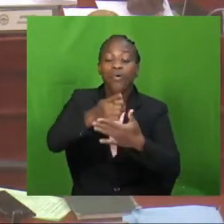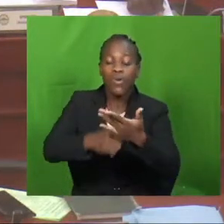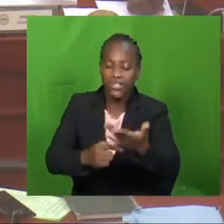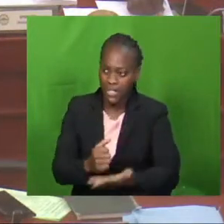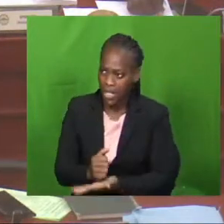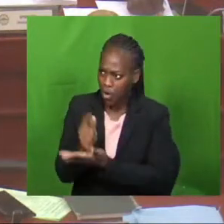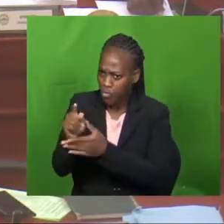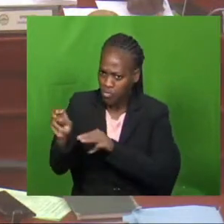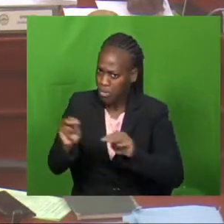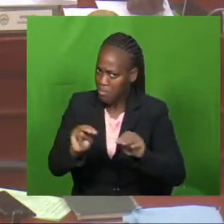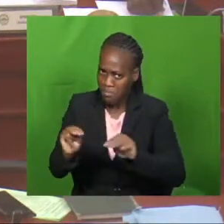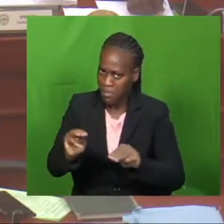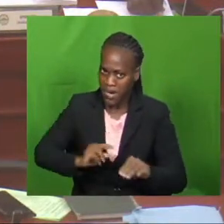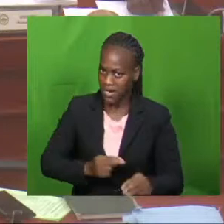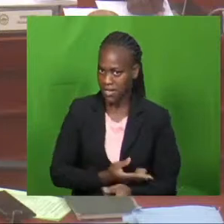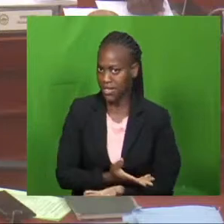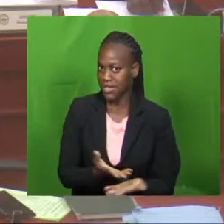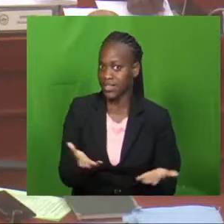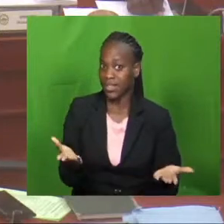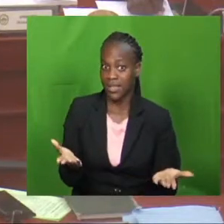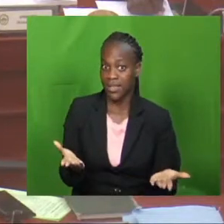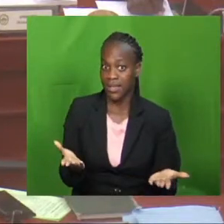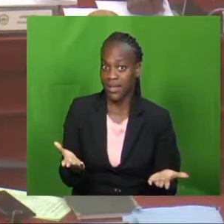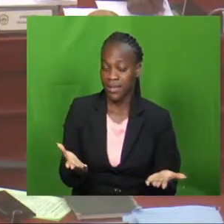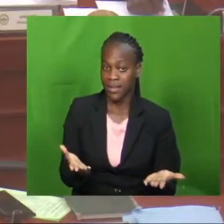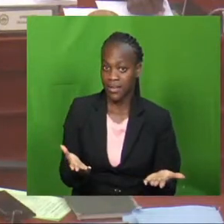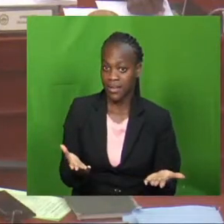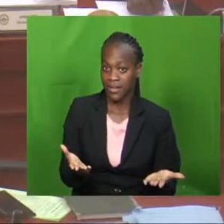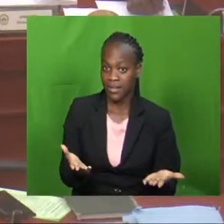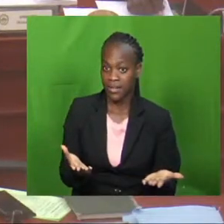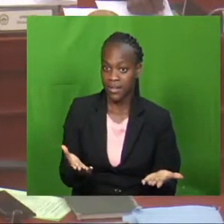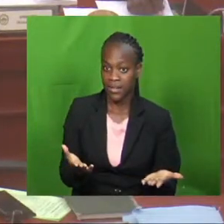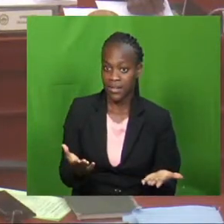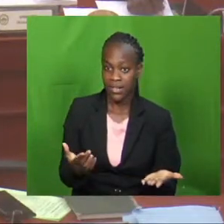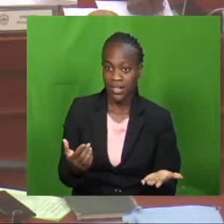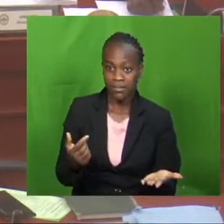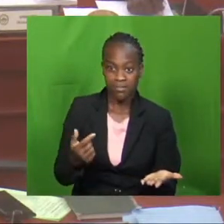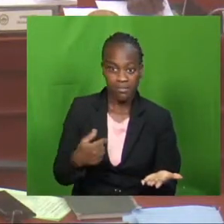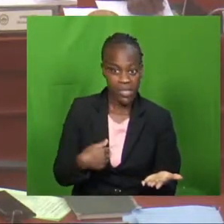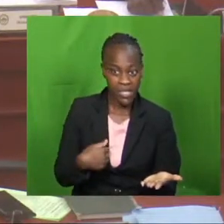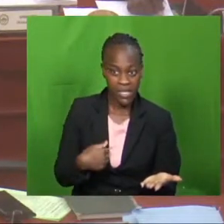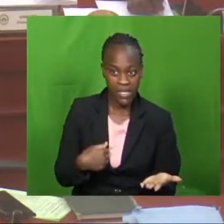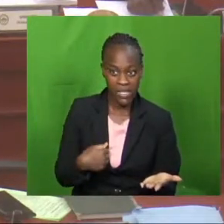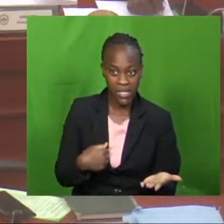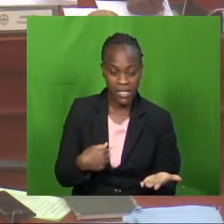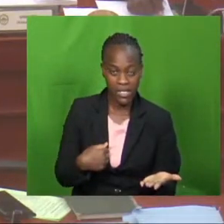to manage the House. And Mr. Speaker, I will say,